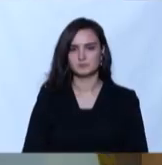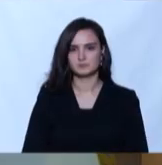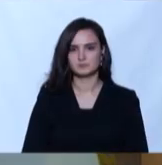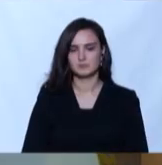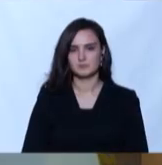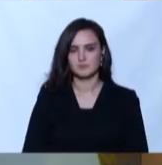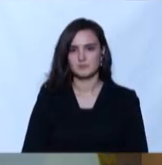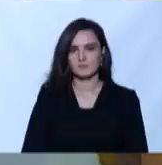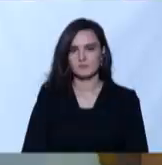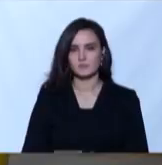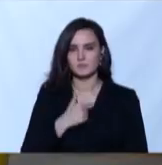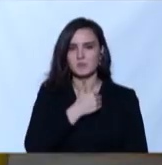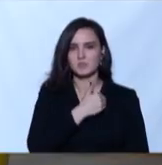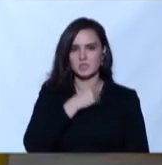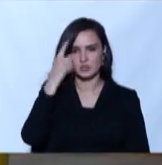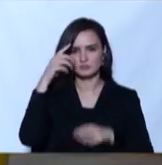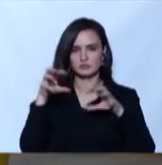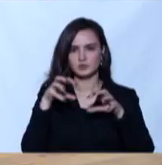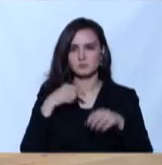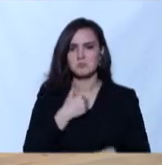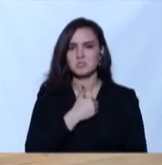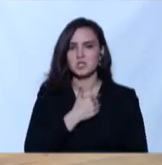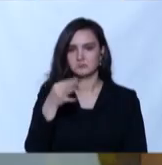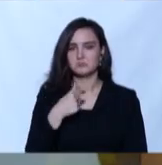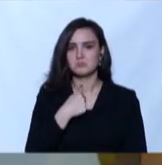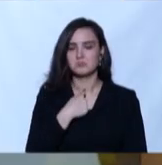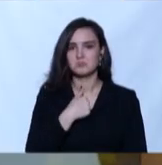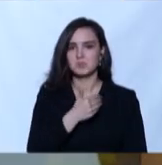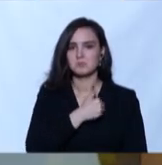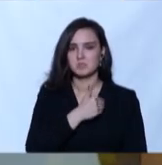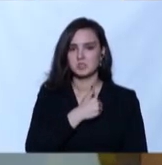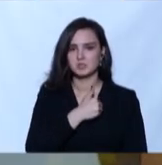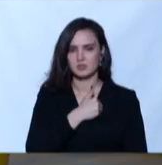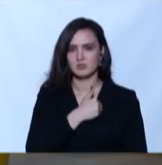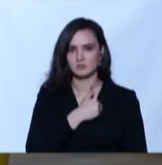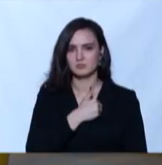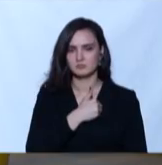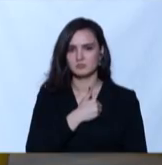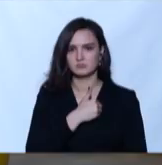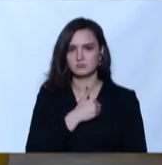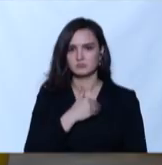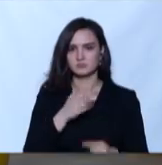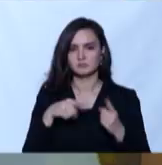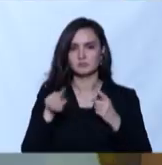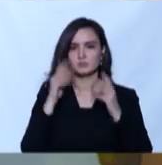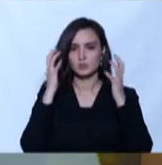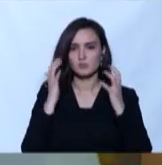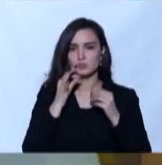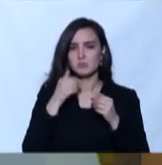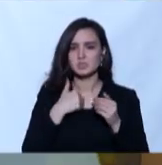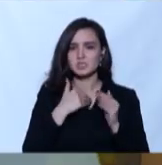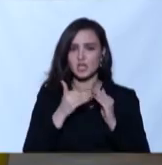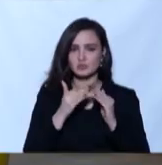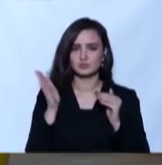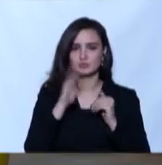"I want a brain," said the scarecrow. "I want a heart," said the tin man. "I want some courage," said the cowardly lion. "And I just want to go